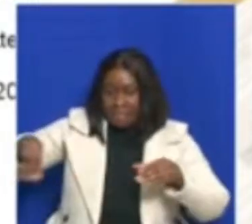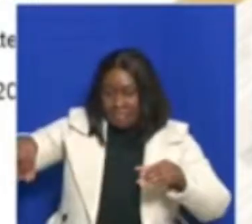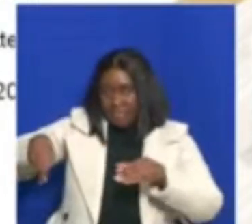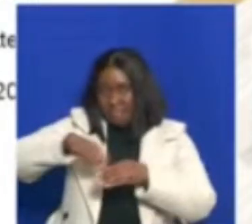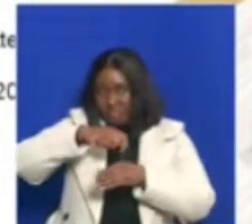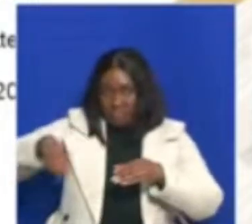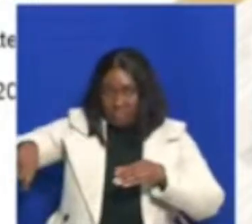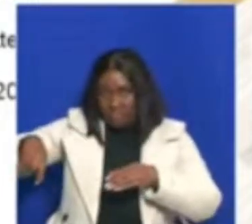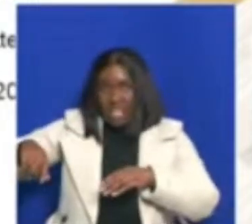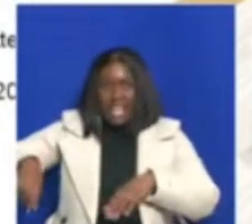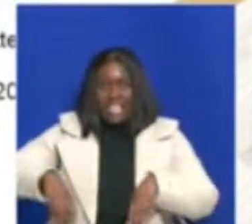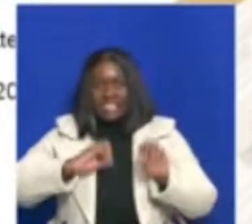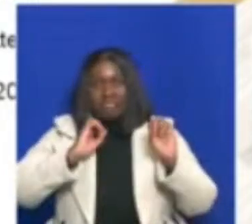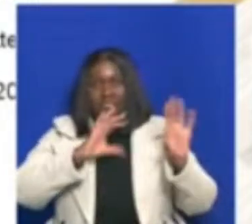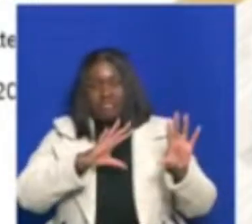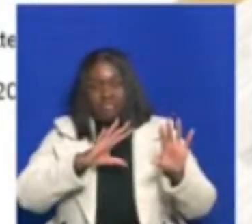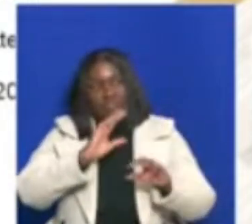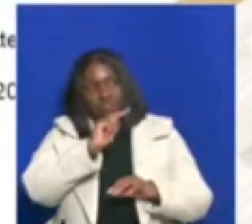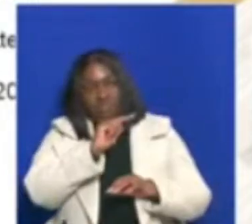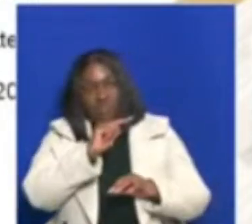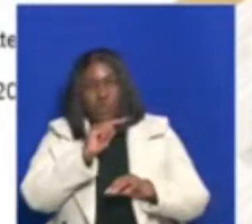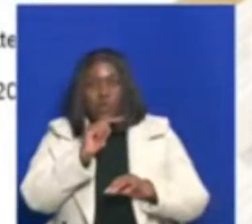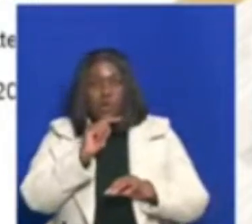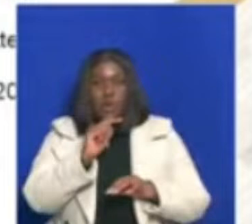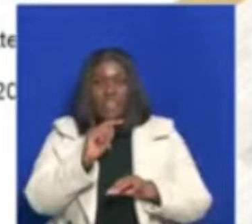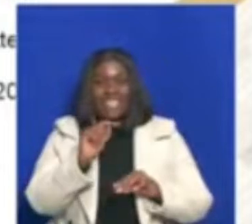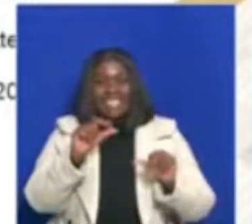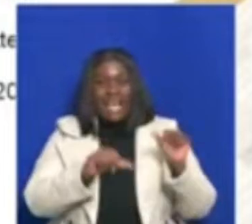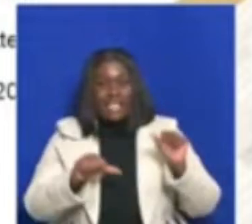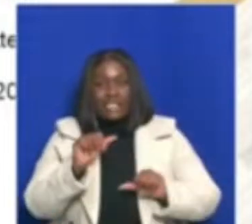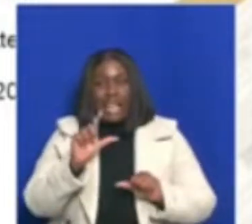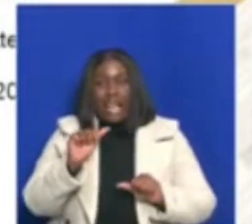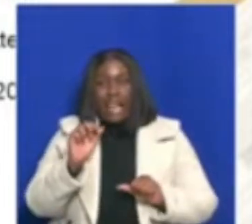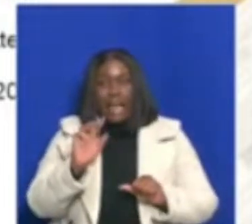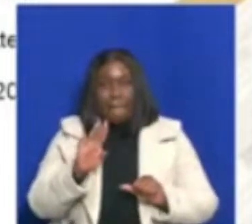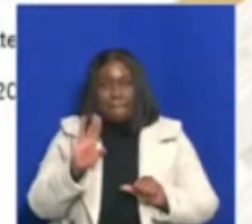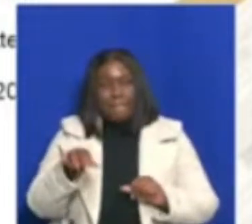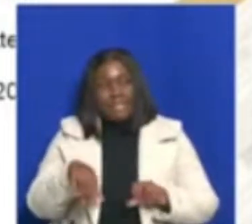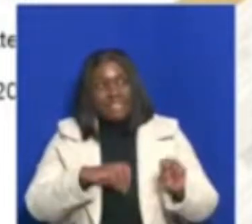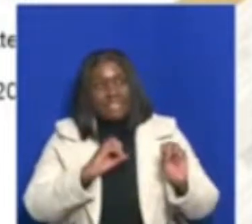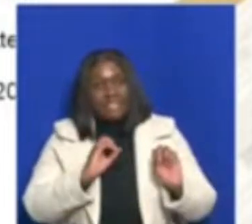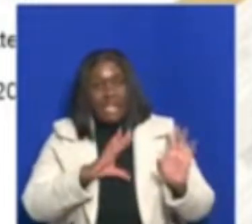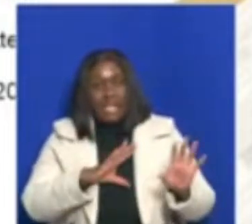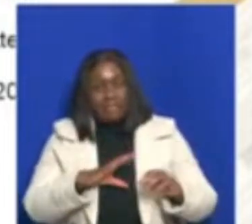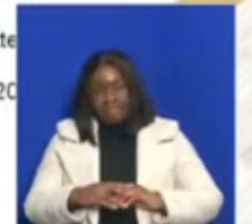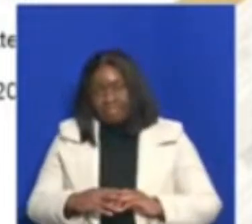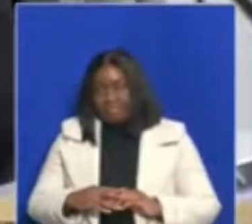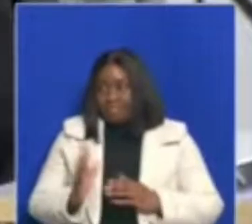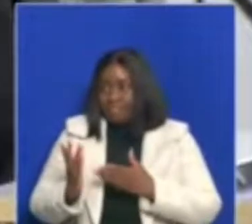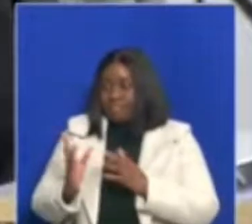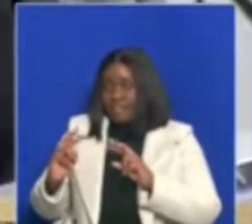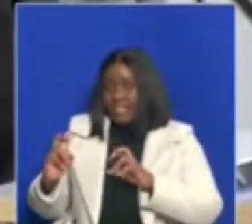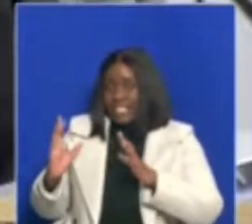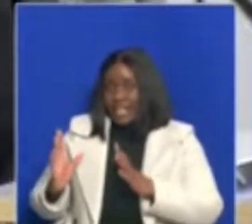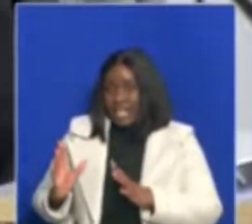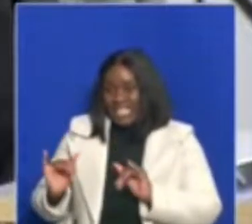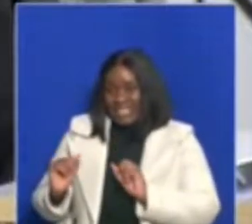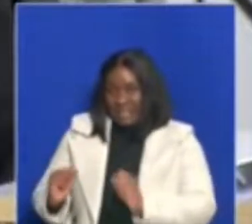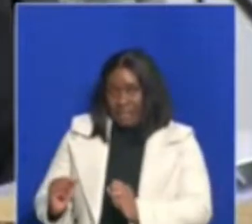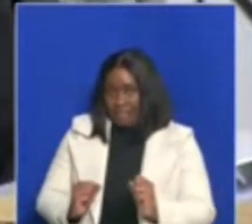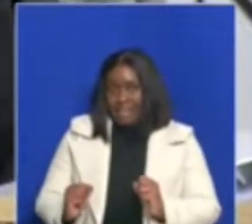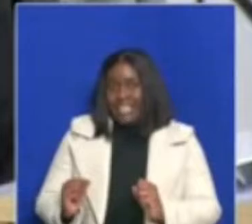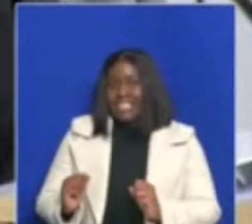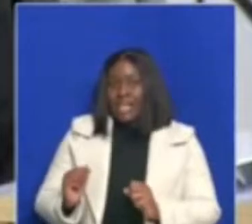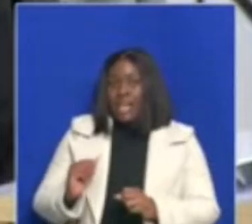relevant forensic science laboratory. Investigators remain in the crime scene until the bodies of the deceased are